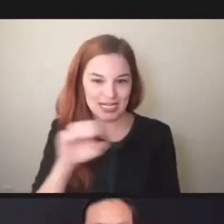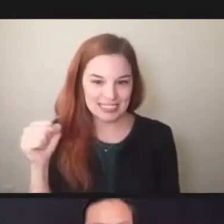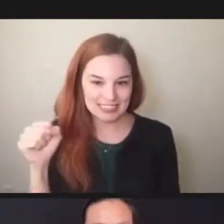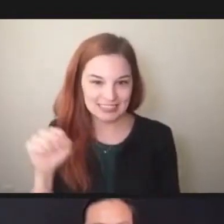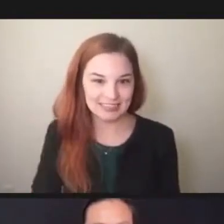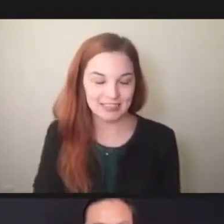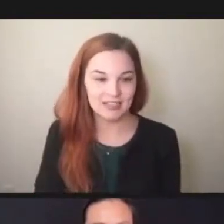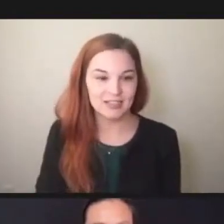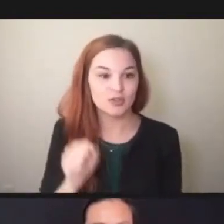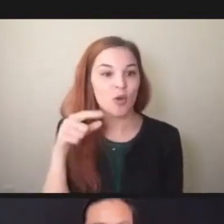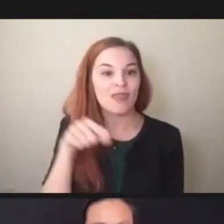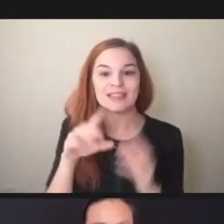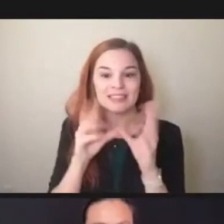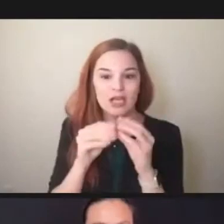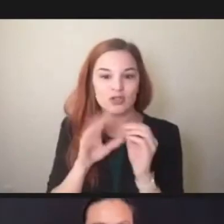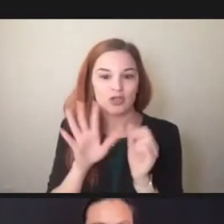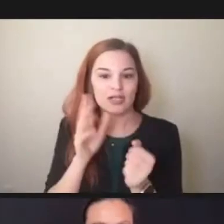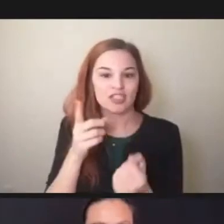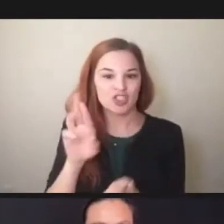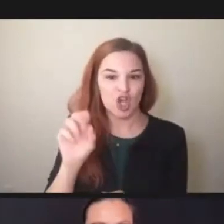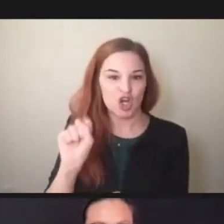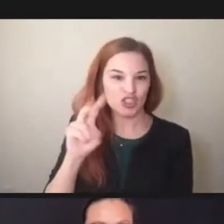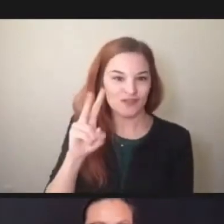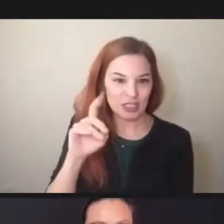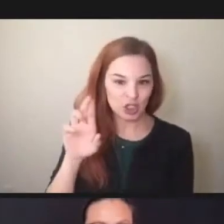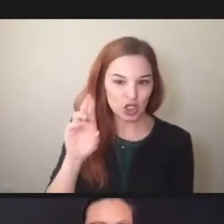resilience within vulnerable populations.